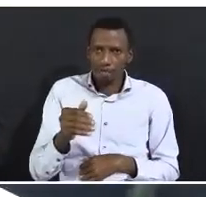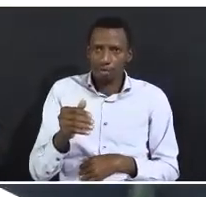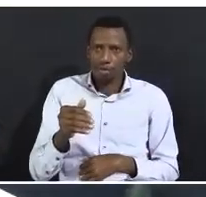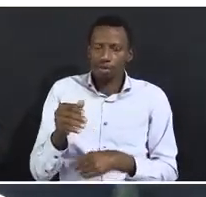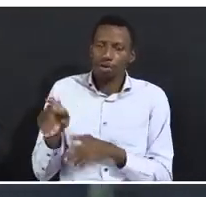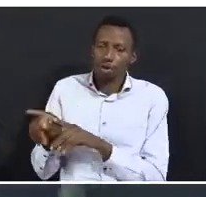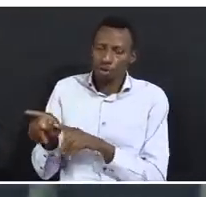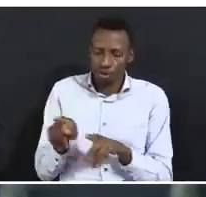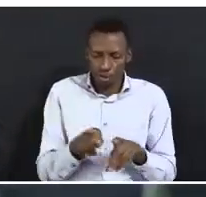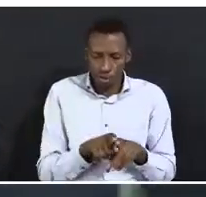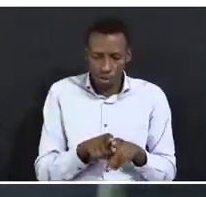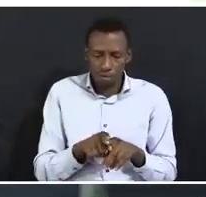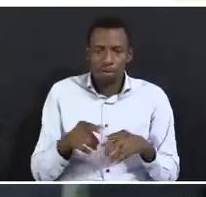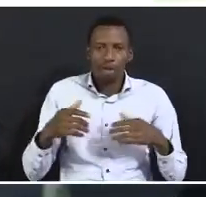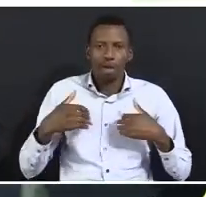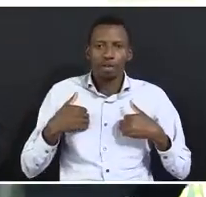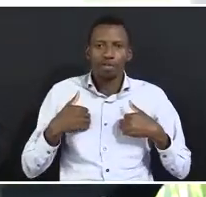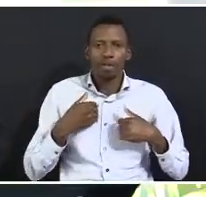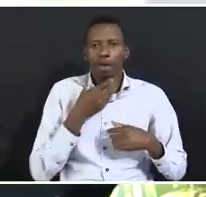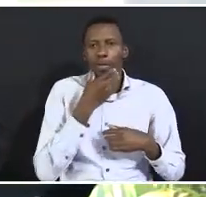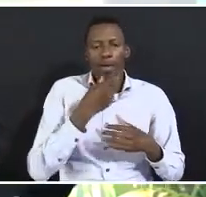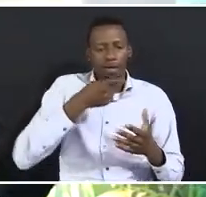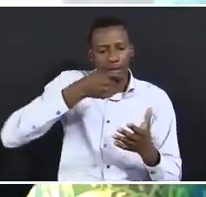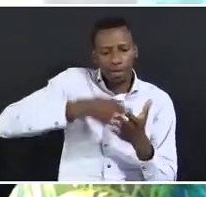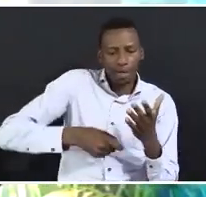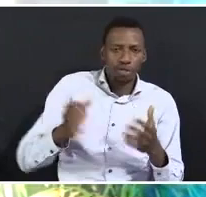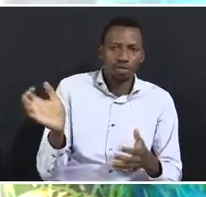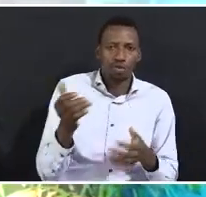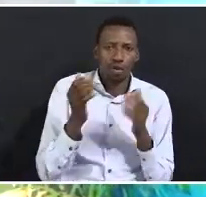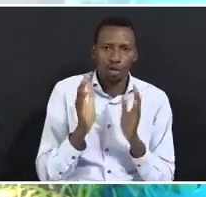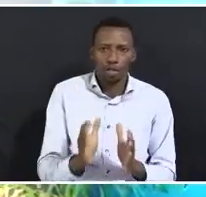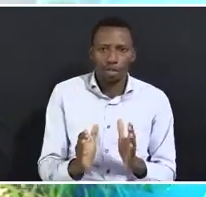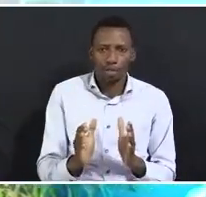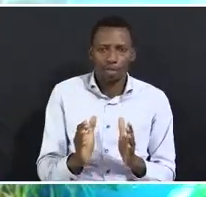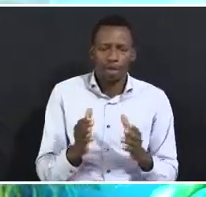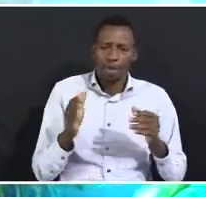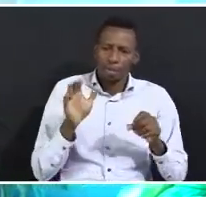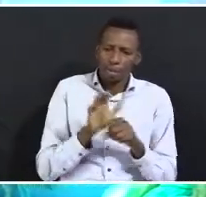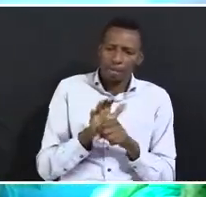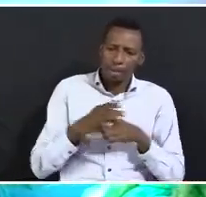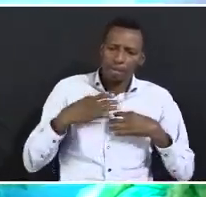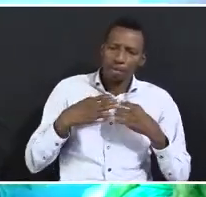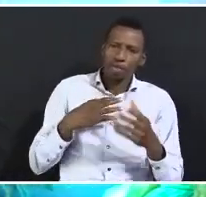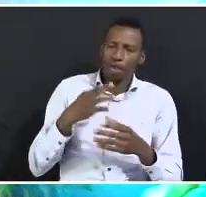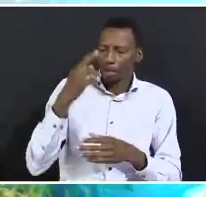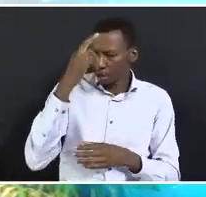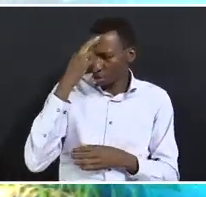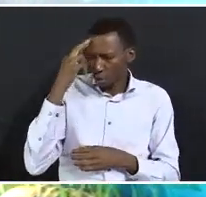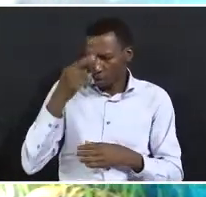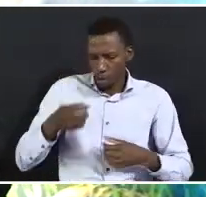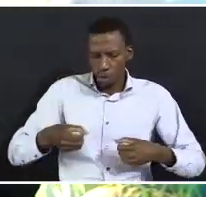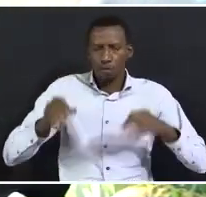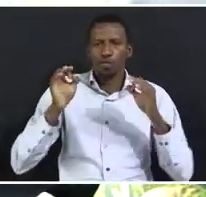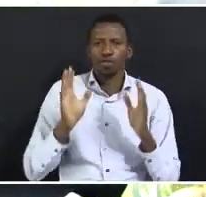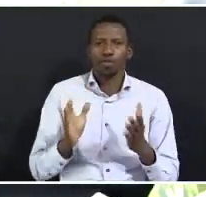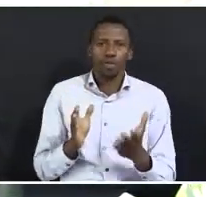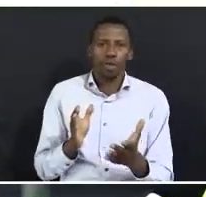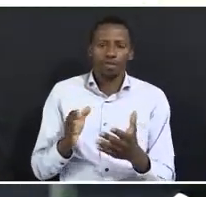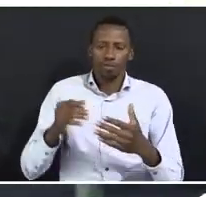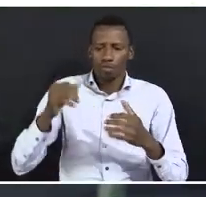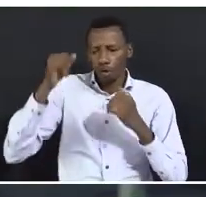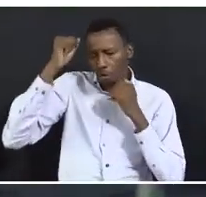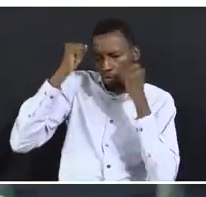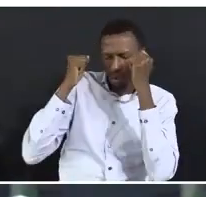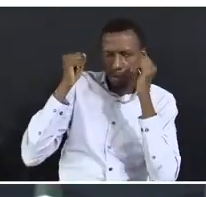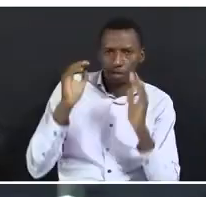live tax collector. Many were here. Roman officials were here. Roman soldiers were here. So